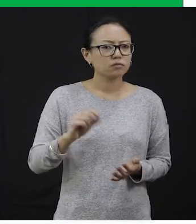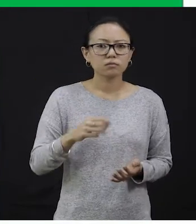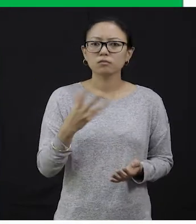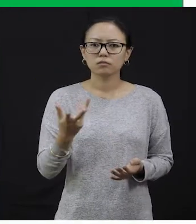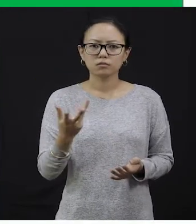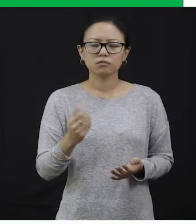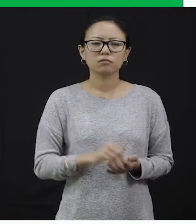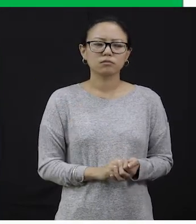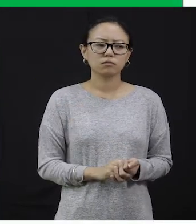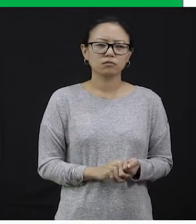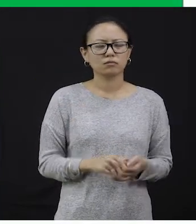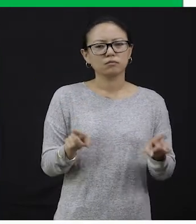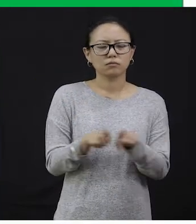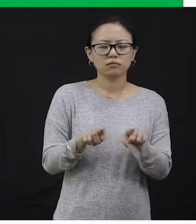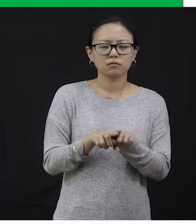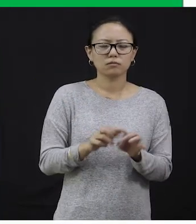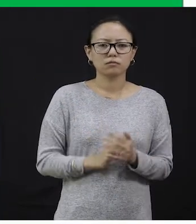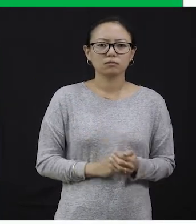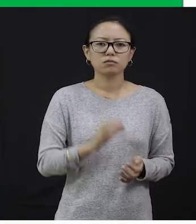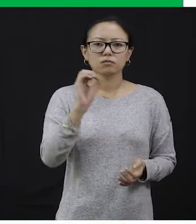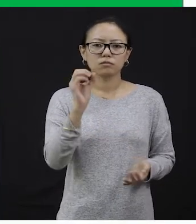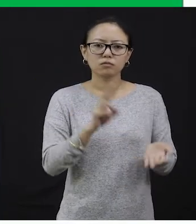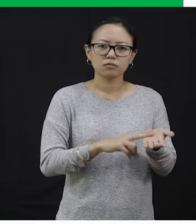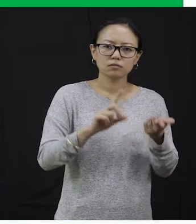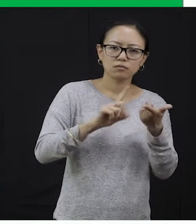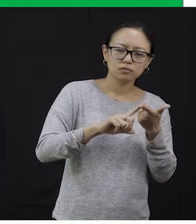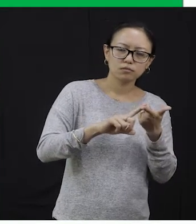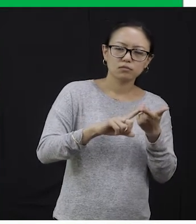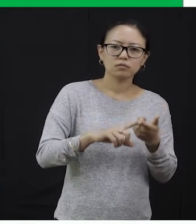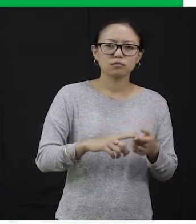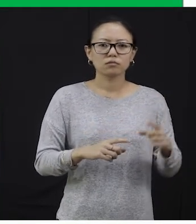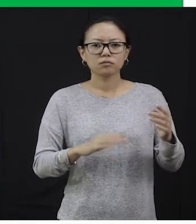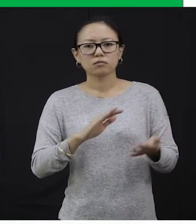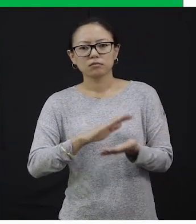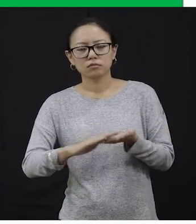like that, 104. So you write ONE1